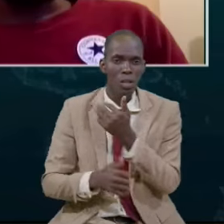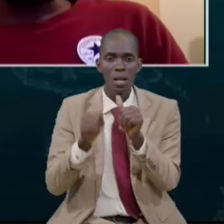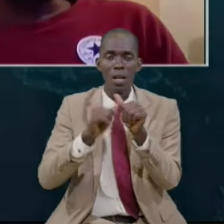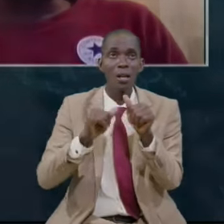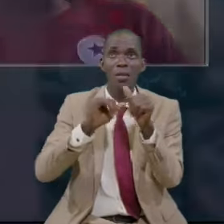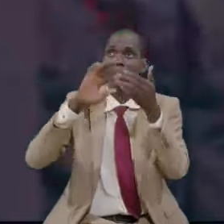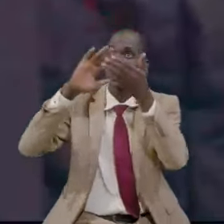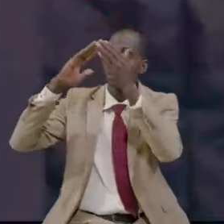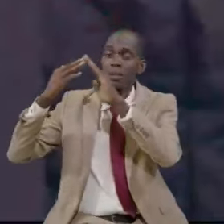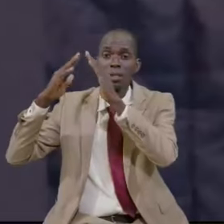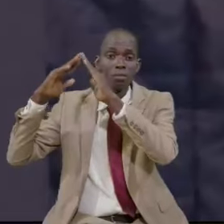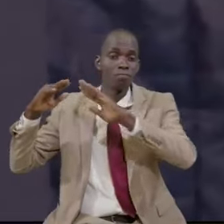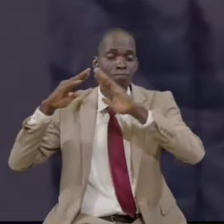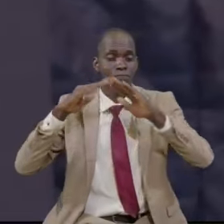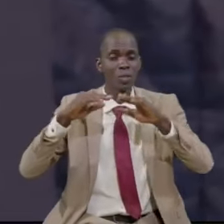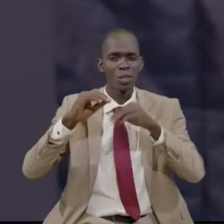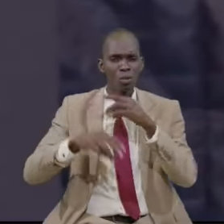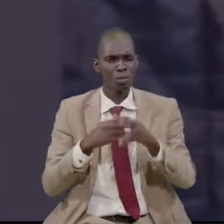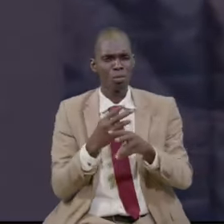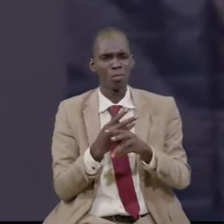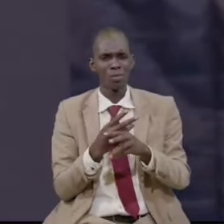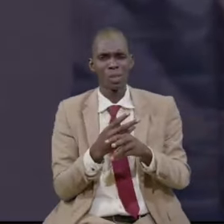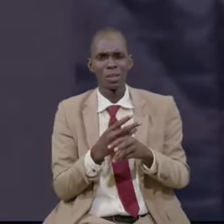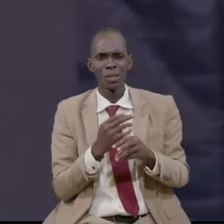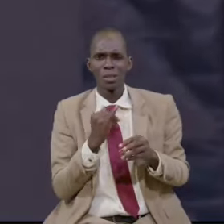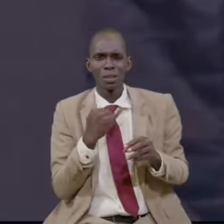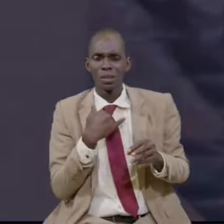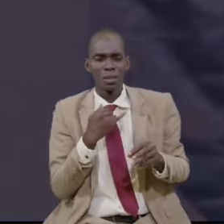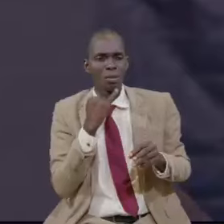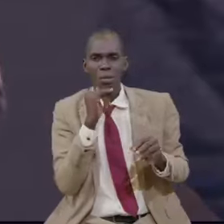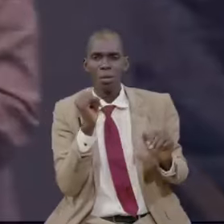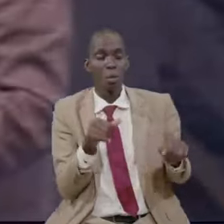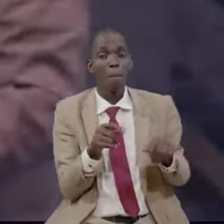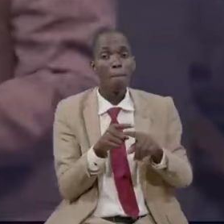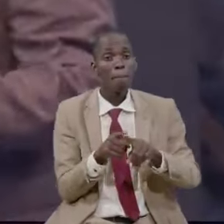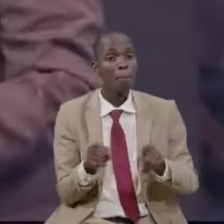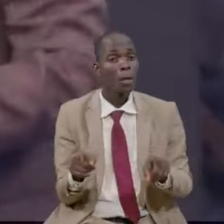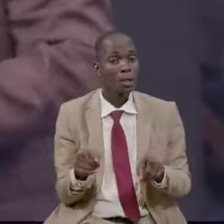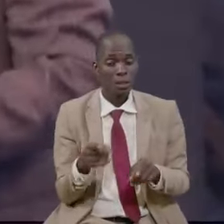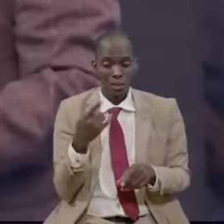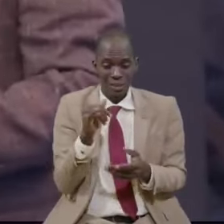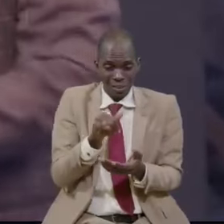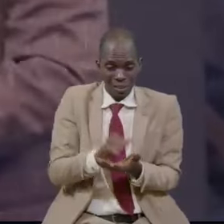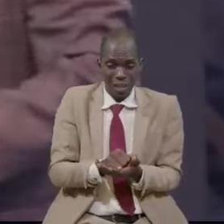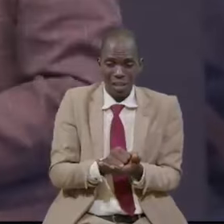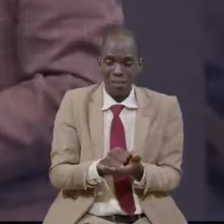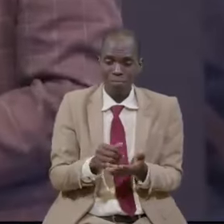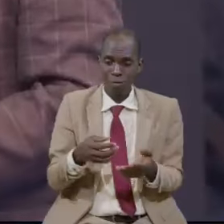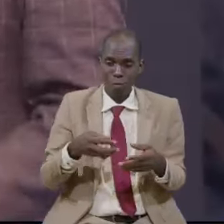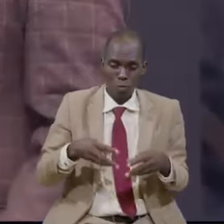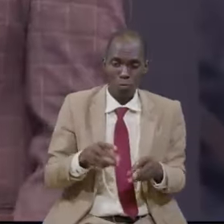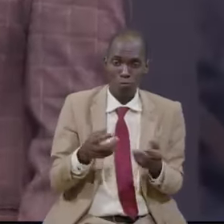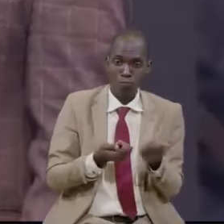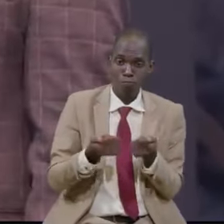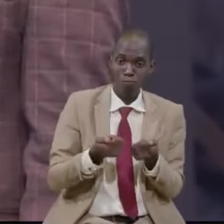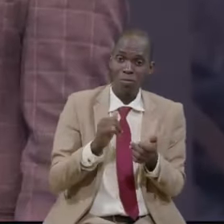Unimaginable, impossible. But the ticket that will take you from earth, when you leave here and